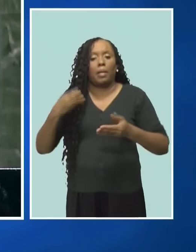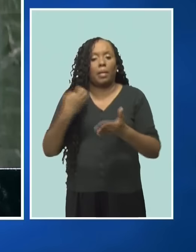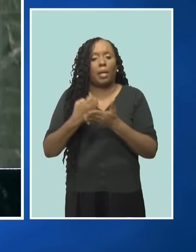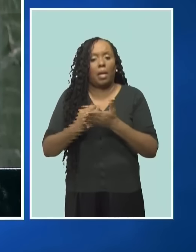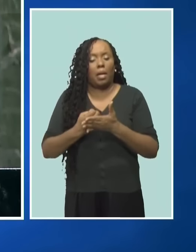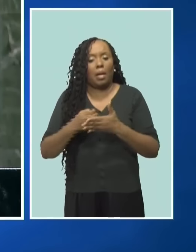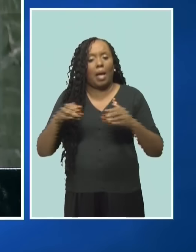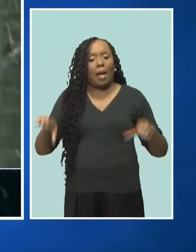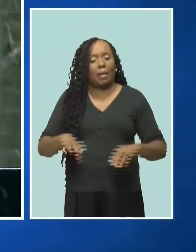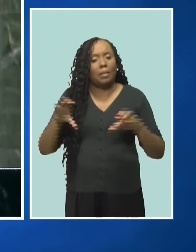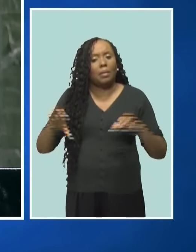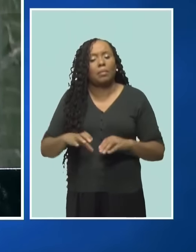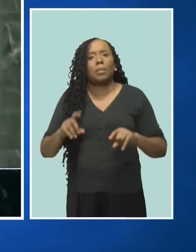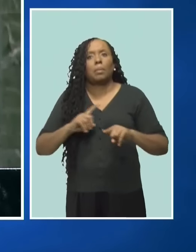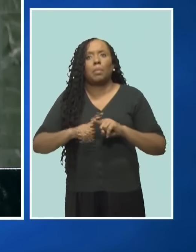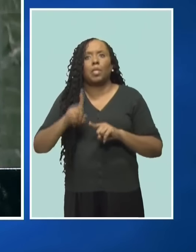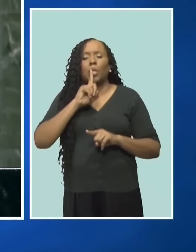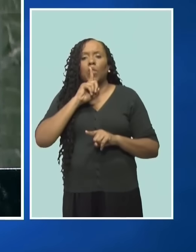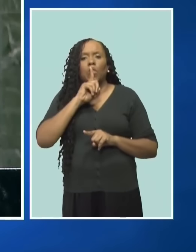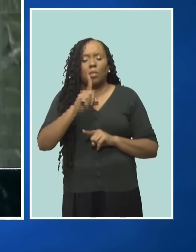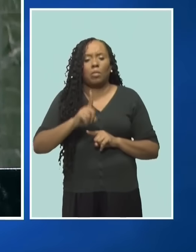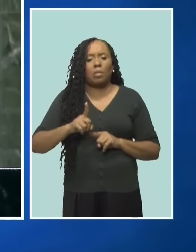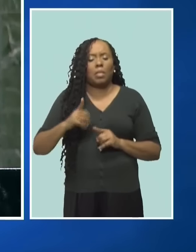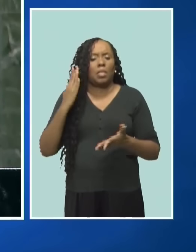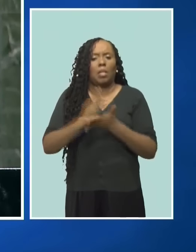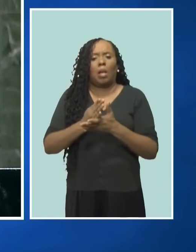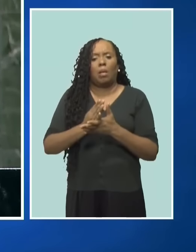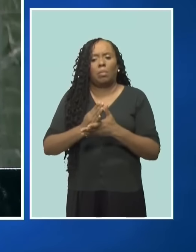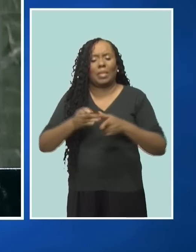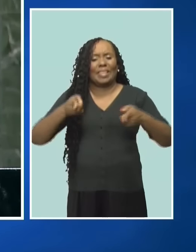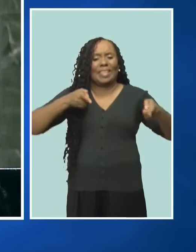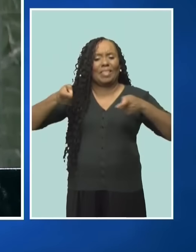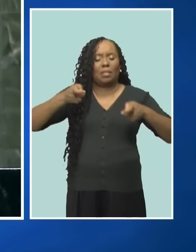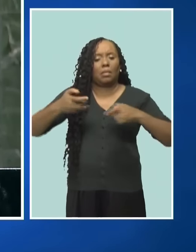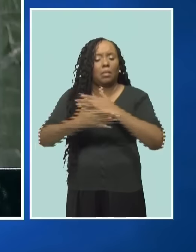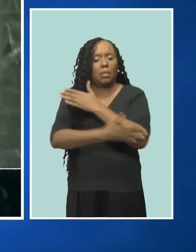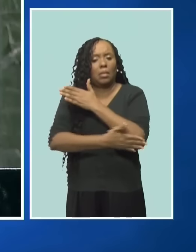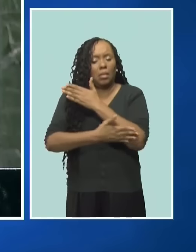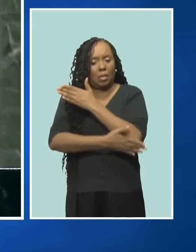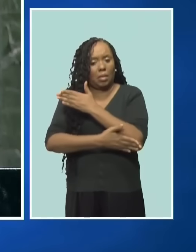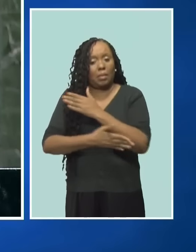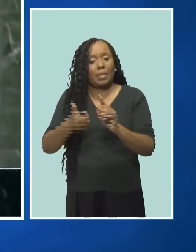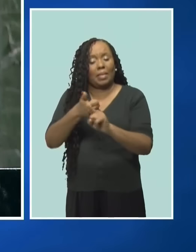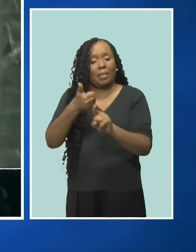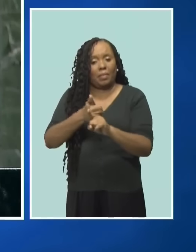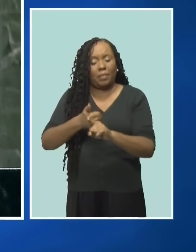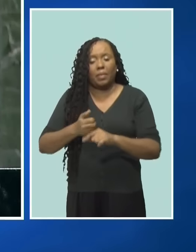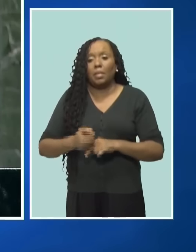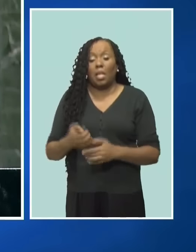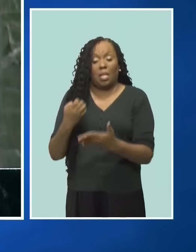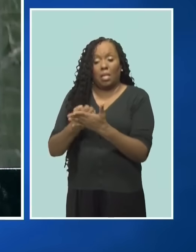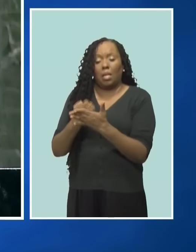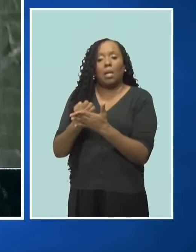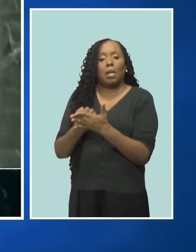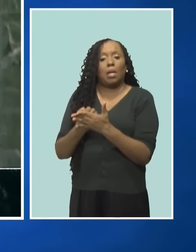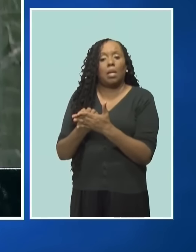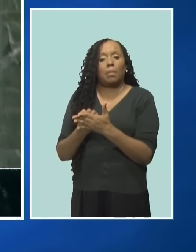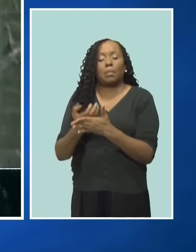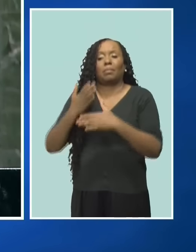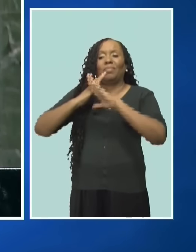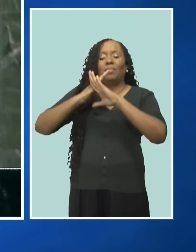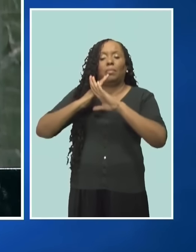infringe upon the sovereignty of states. The continued economic, commercial, and financial embargo on